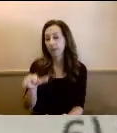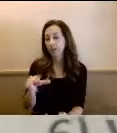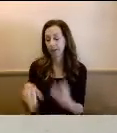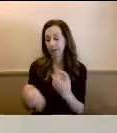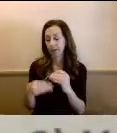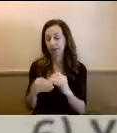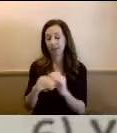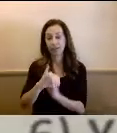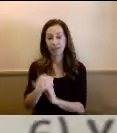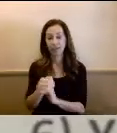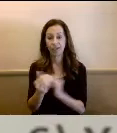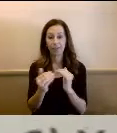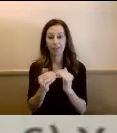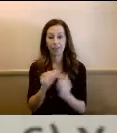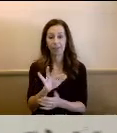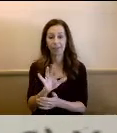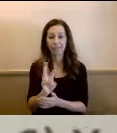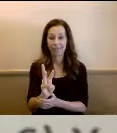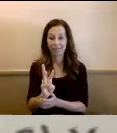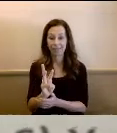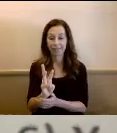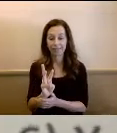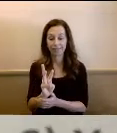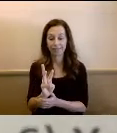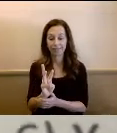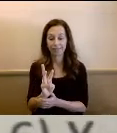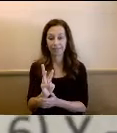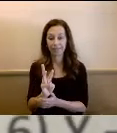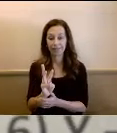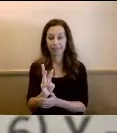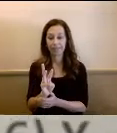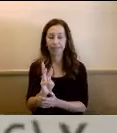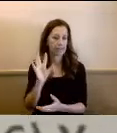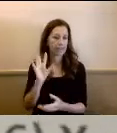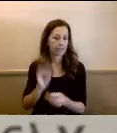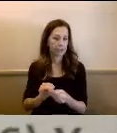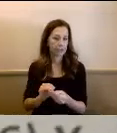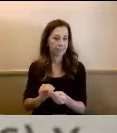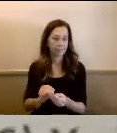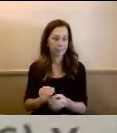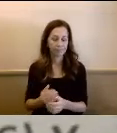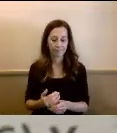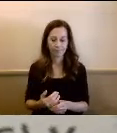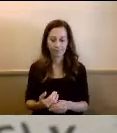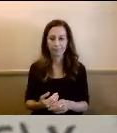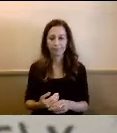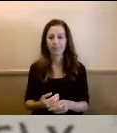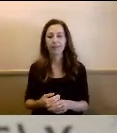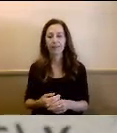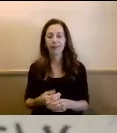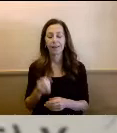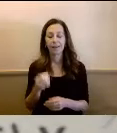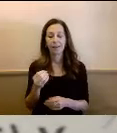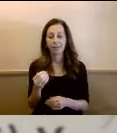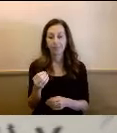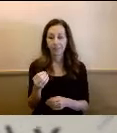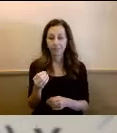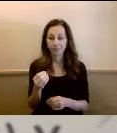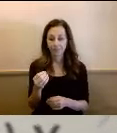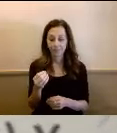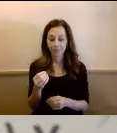33 plus j equals 56. This is addition. So we're going